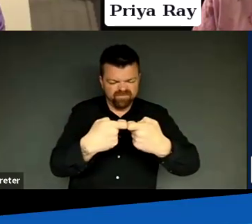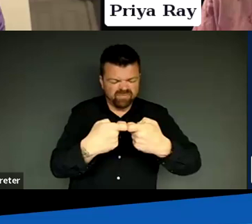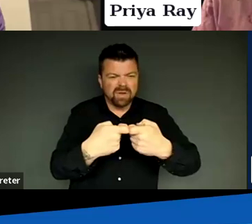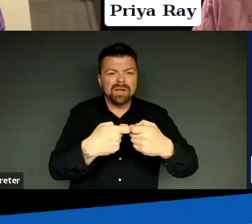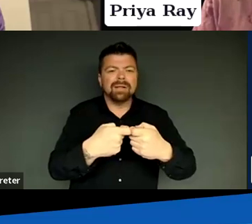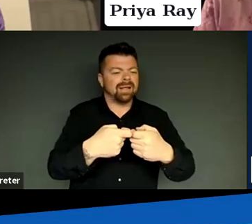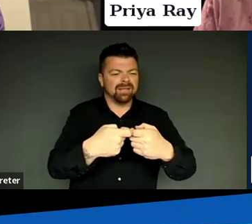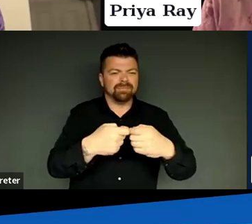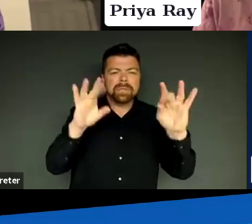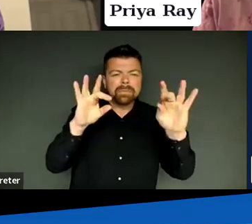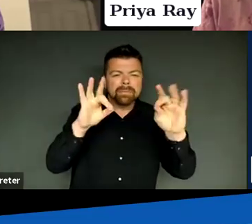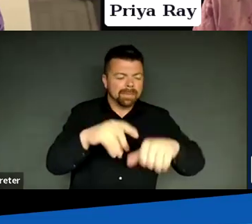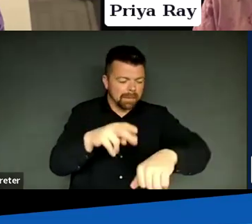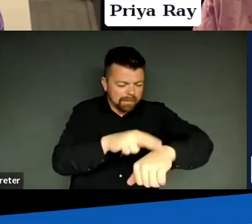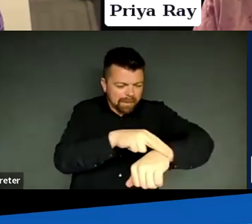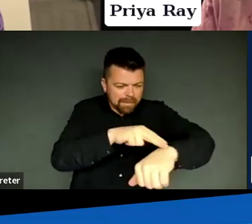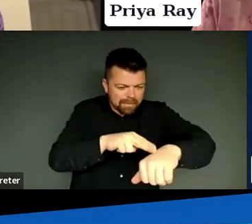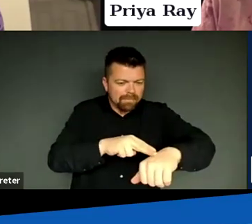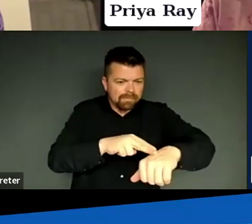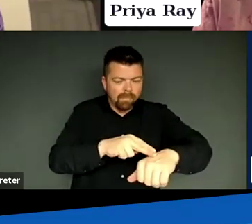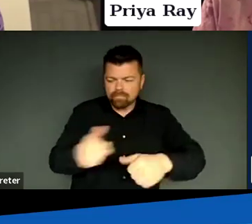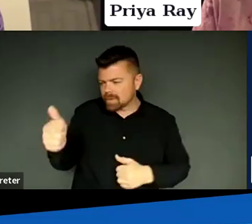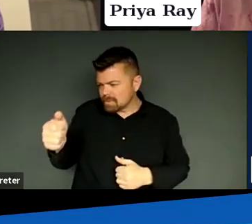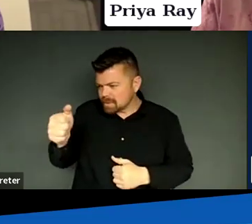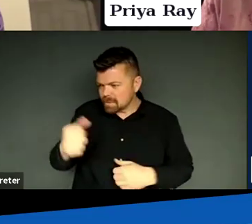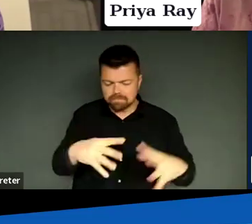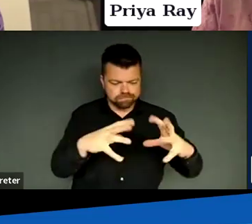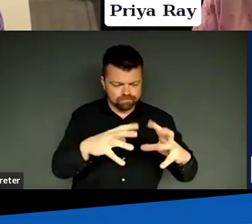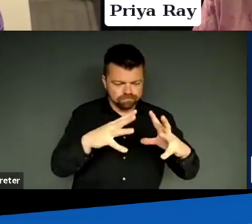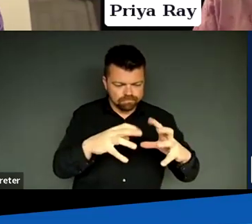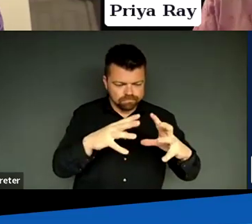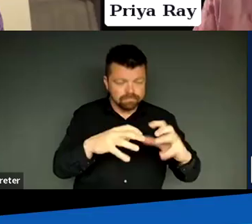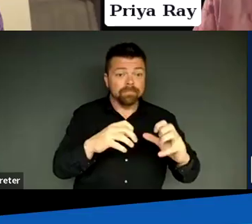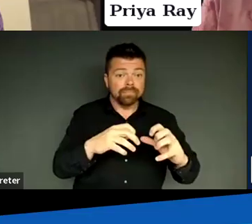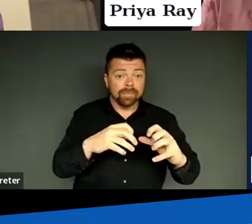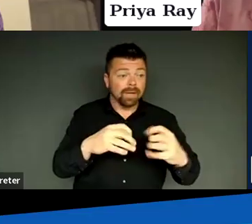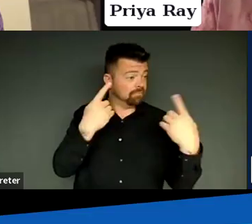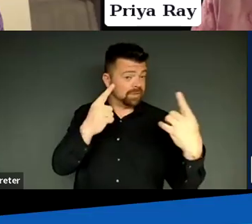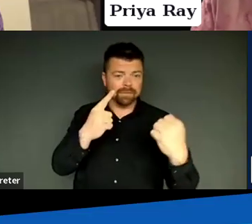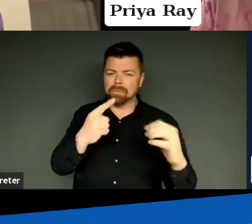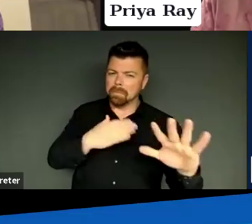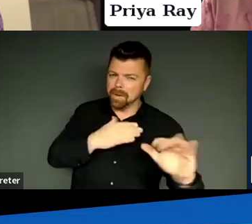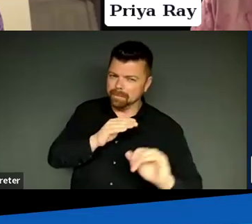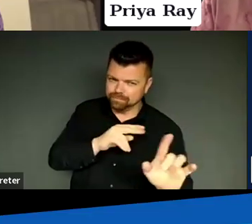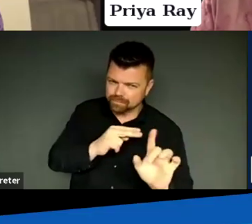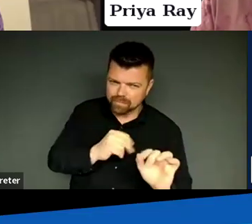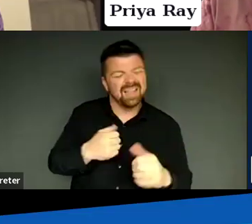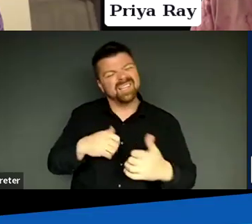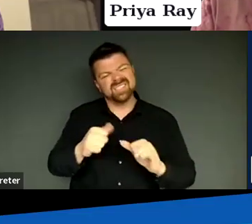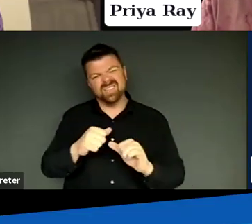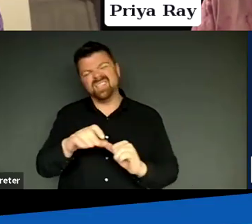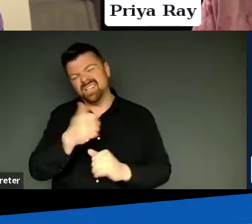machine. It really works good for my spasticity. This isn't for everyone. And I've tried baclofen. I never have